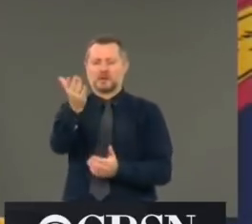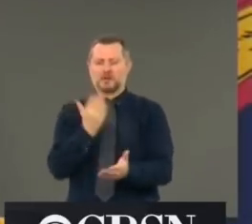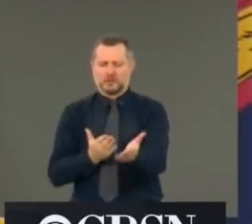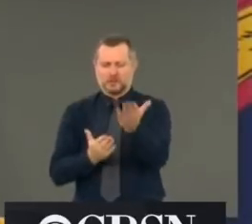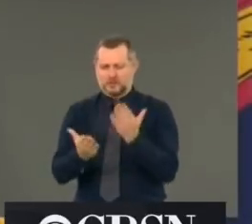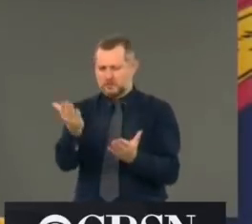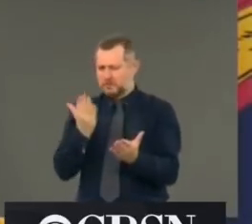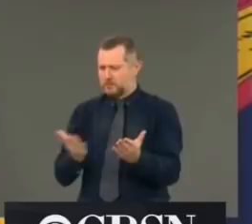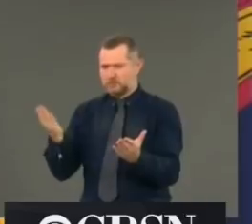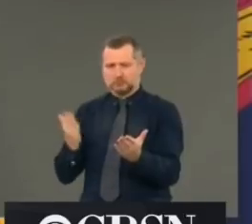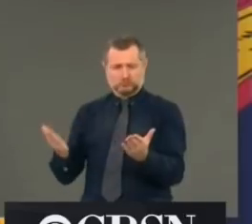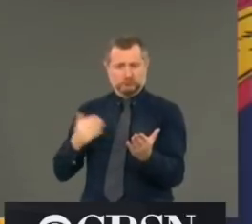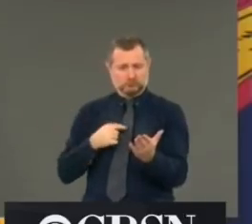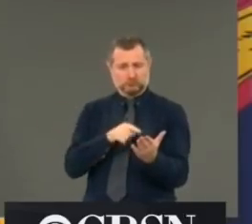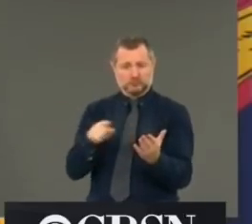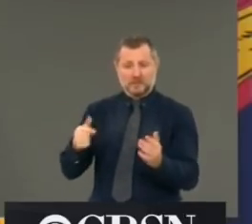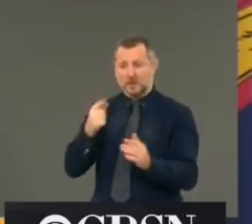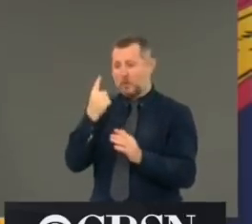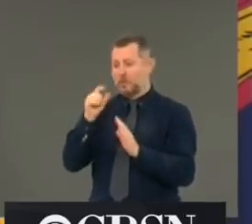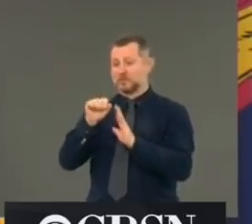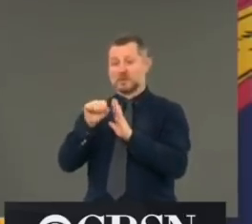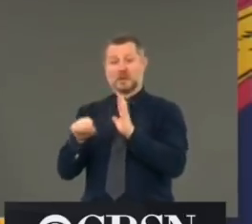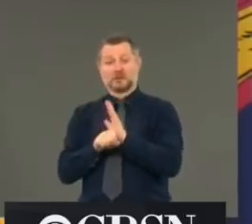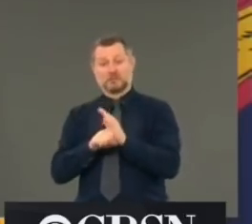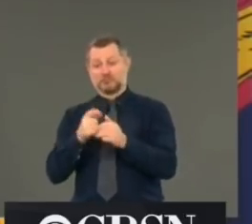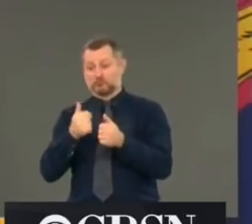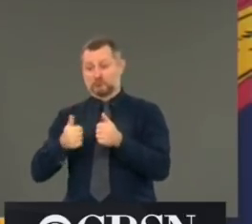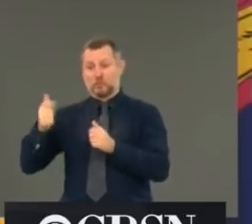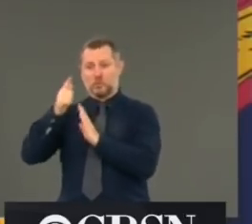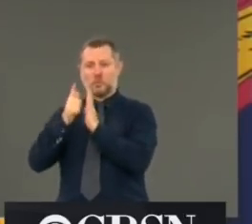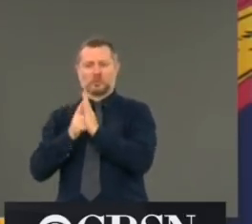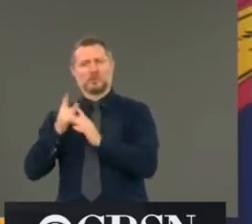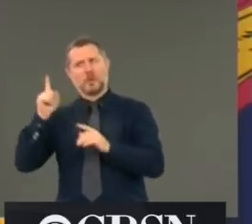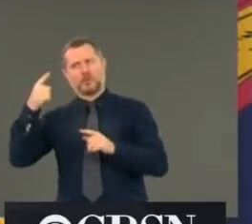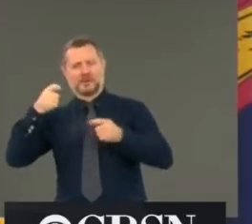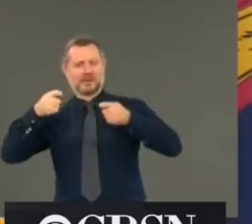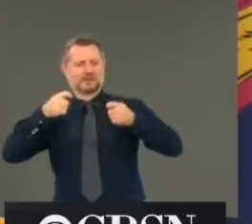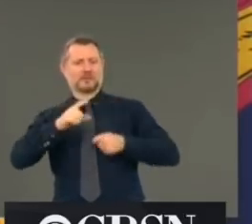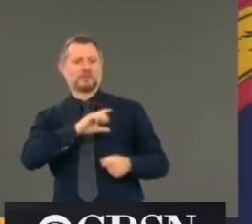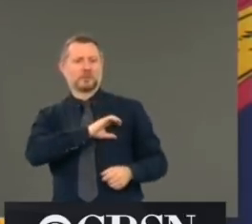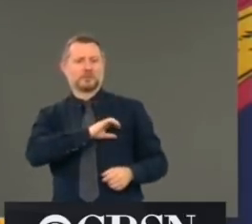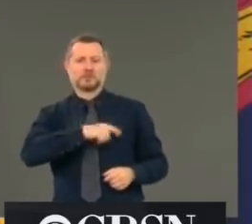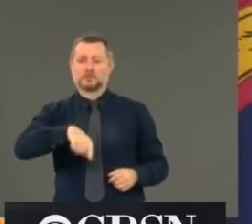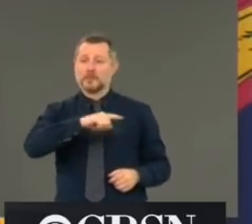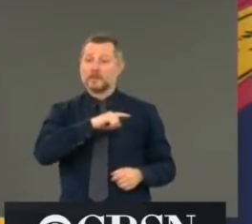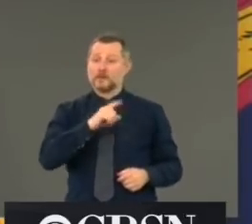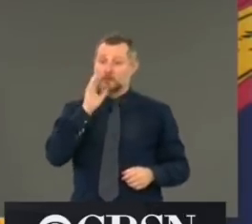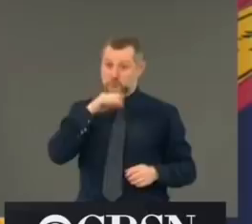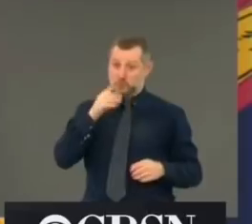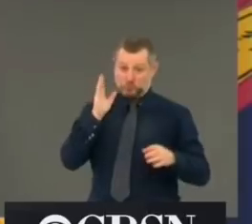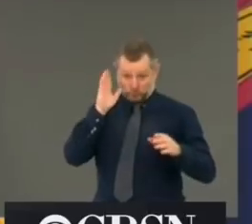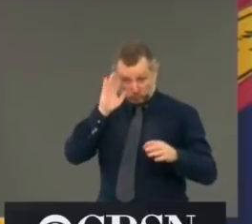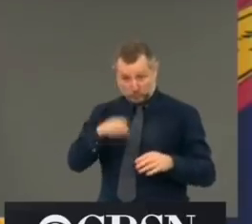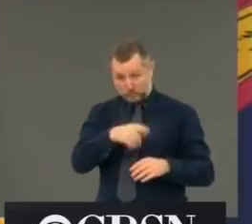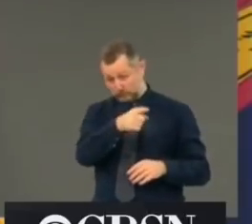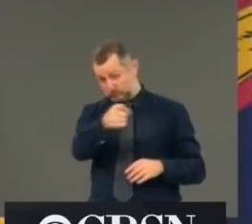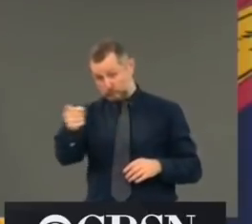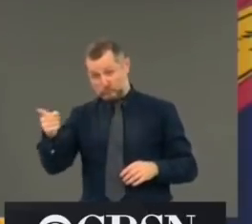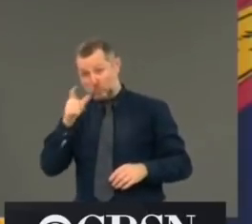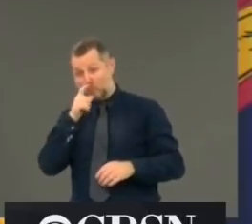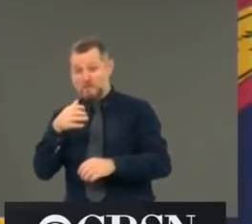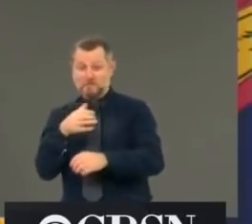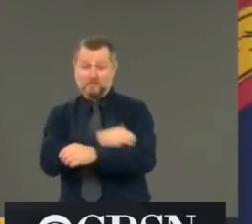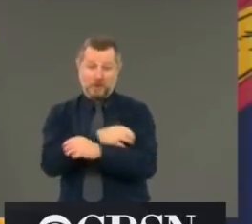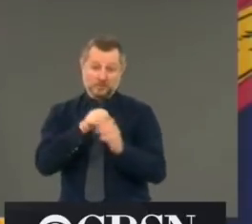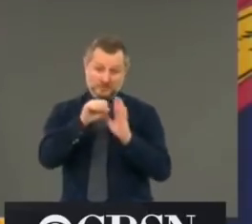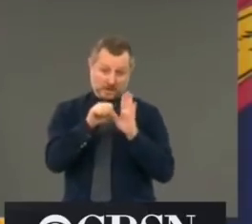have state laws governing police. A city is a creature of state government. The state